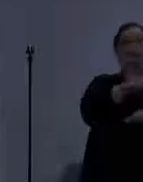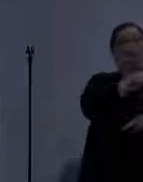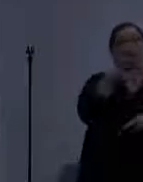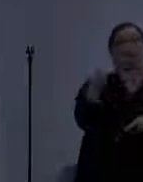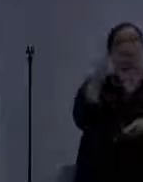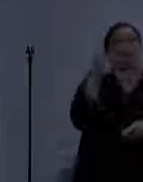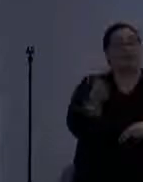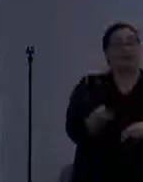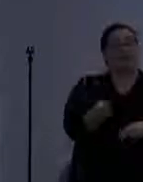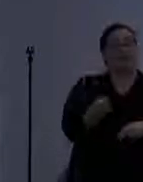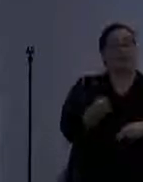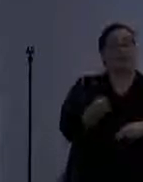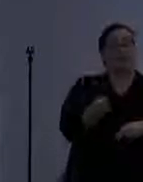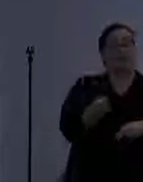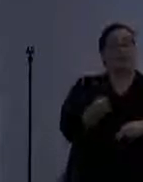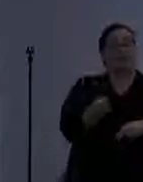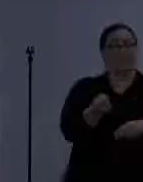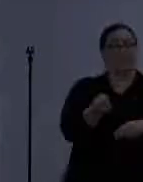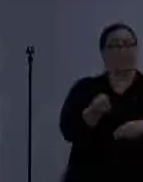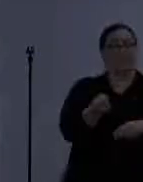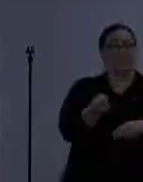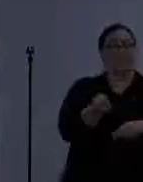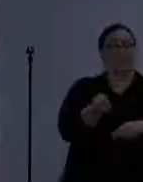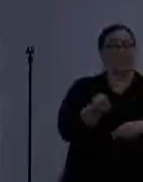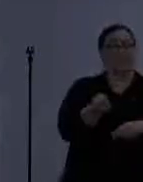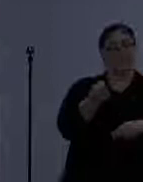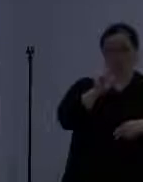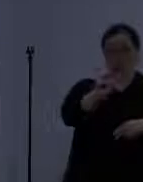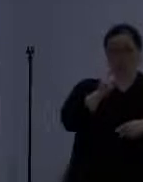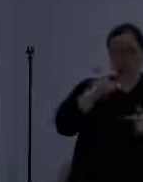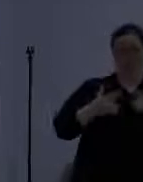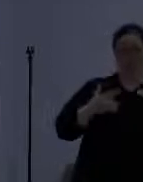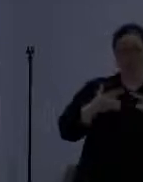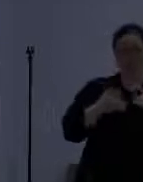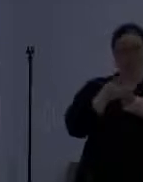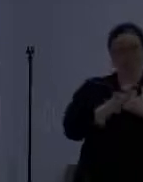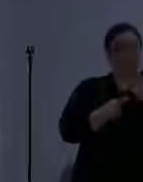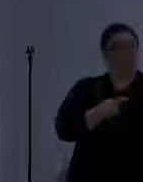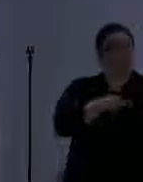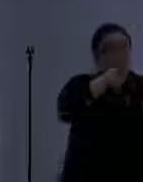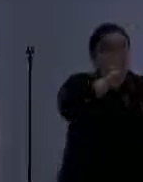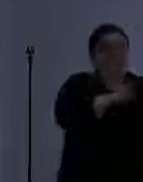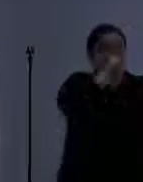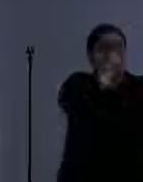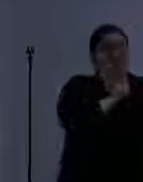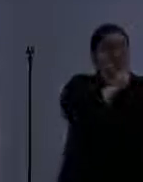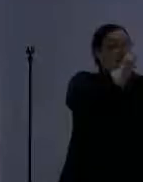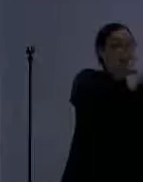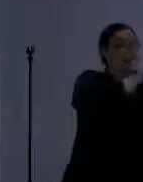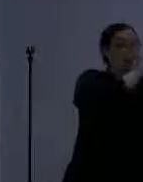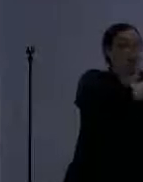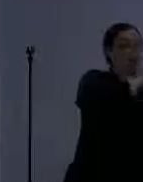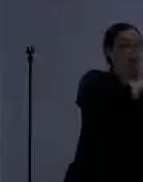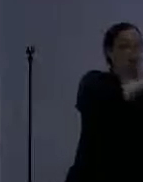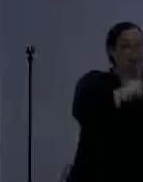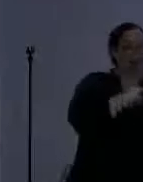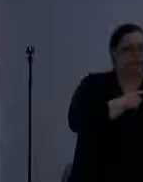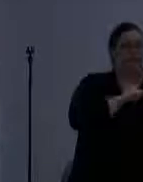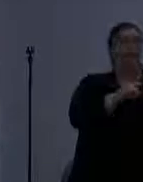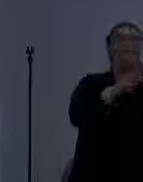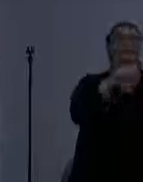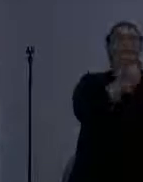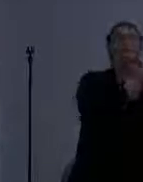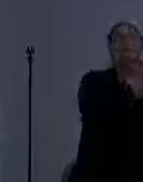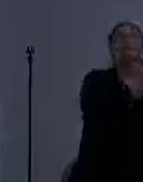one person in your life that you know that you can talk to if things are not going great, that's a developmental safeguard.